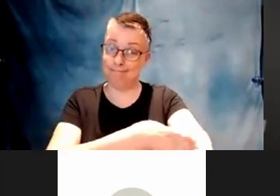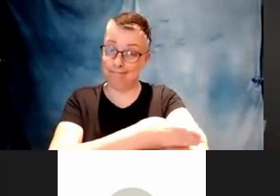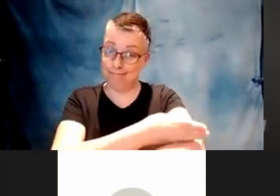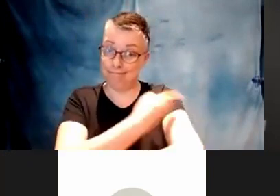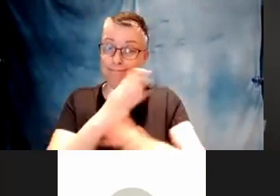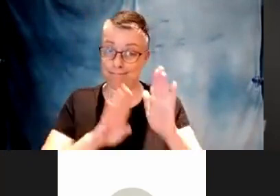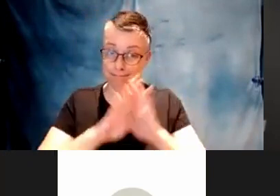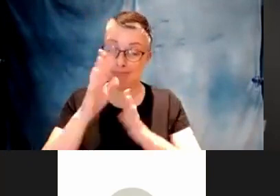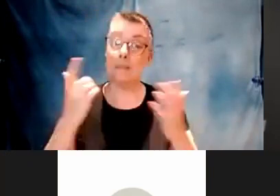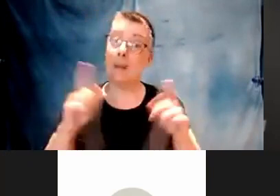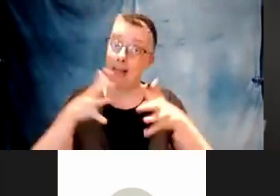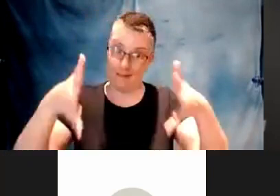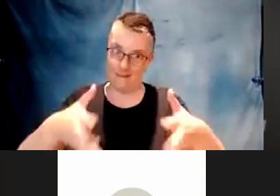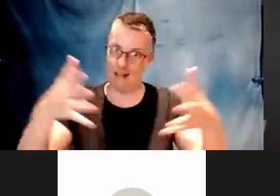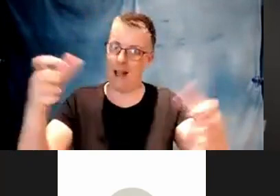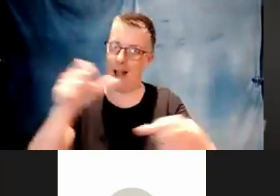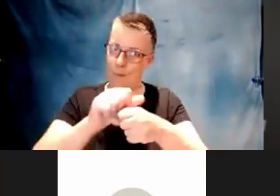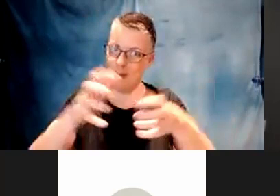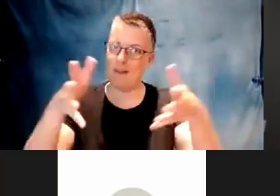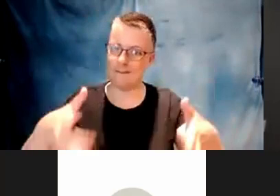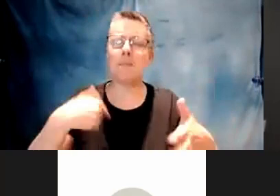we have a long way to go too, but we've come a long way.